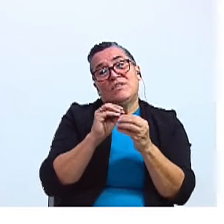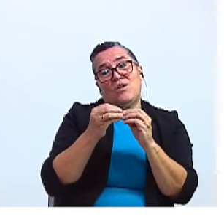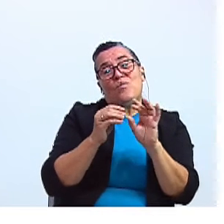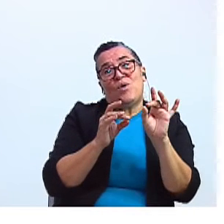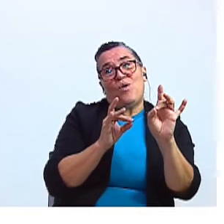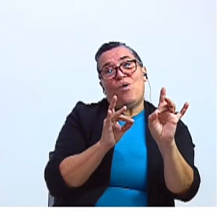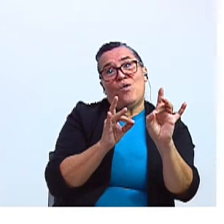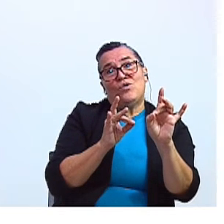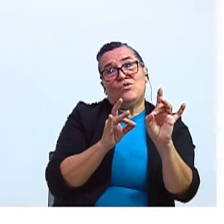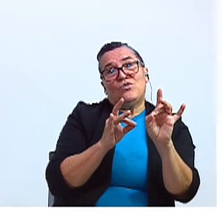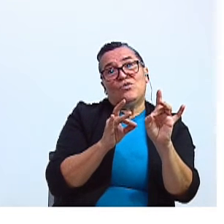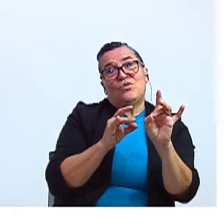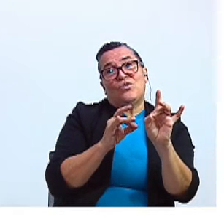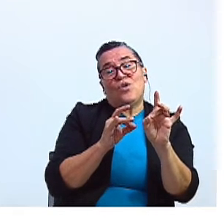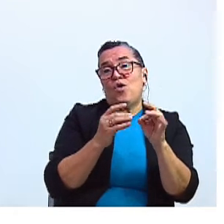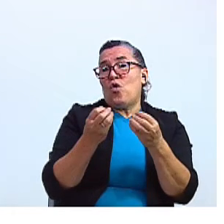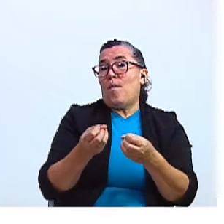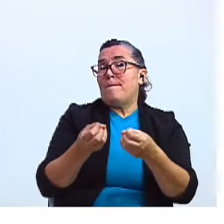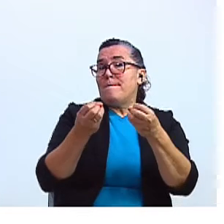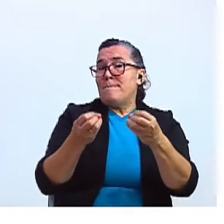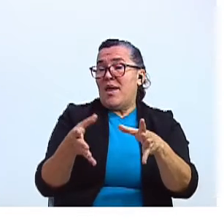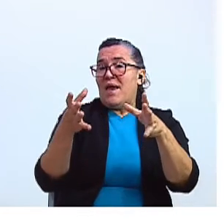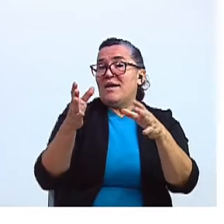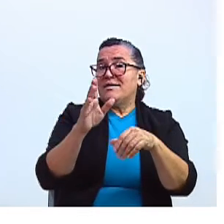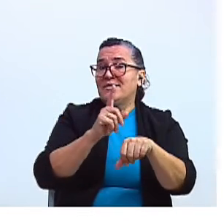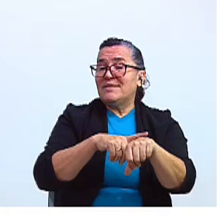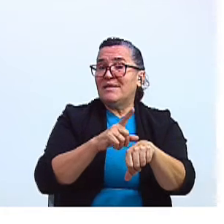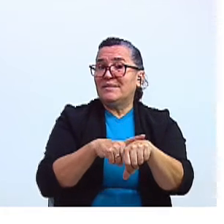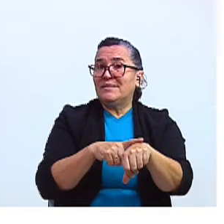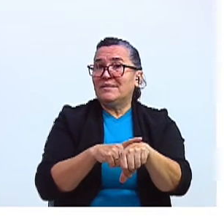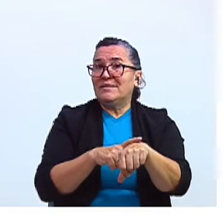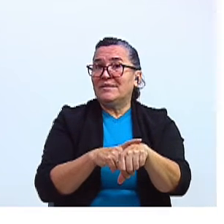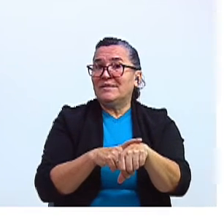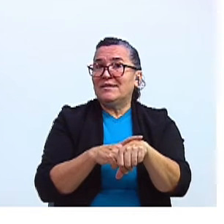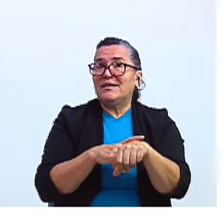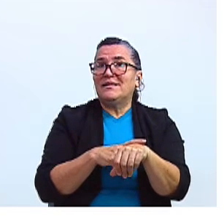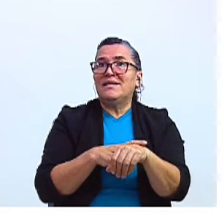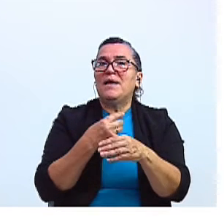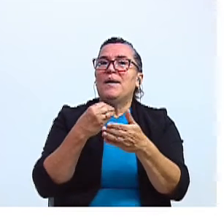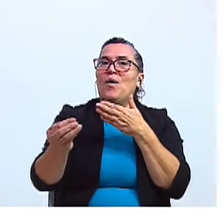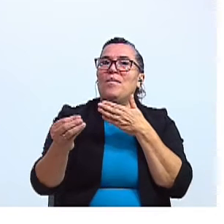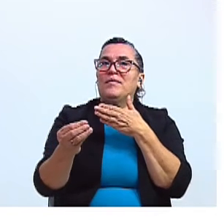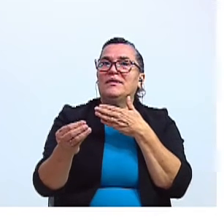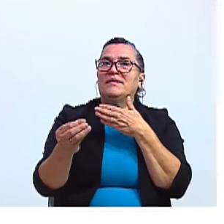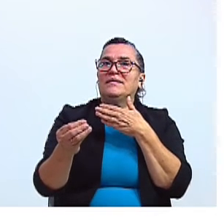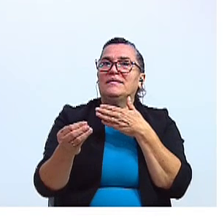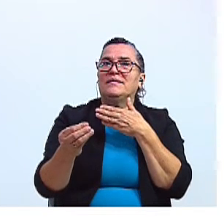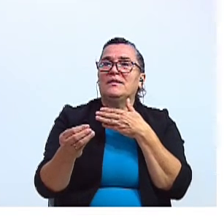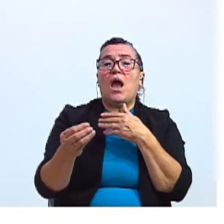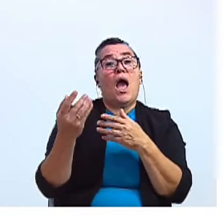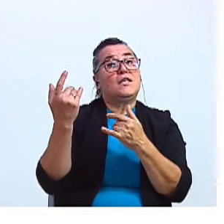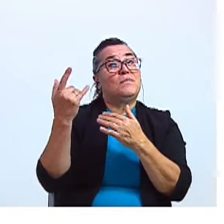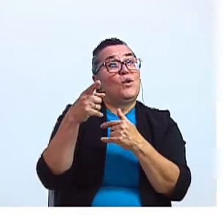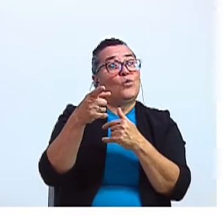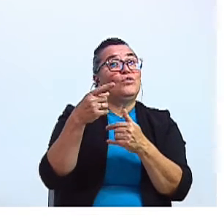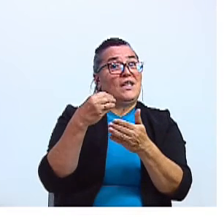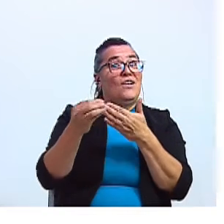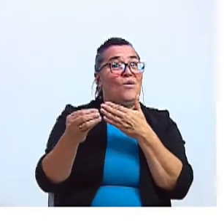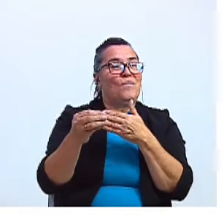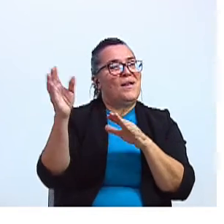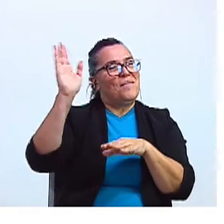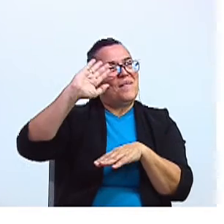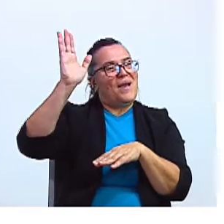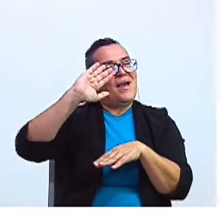8. Don't waste your time, right? And buy it. So, hope you get it. Buy.